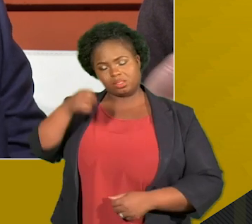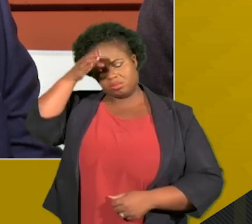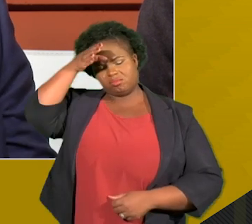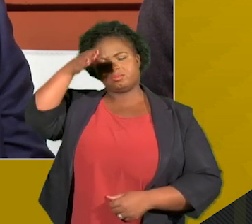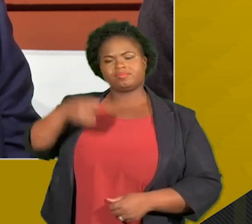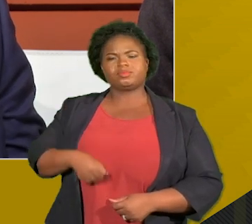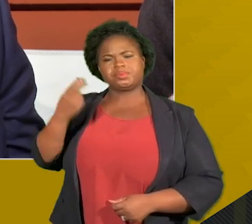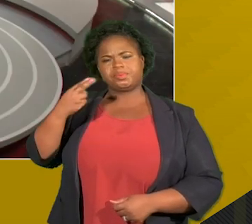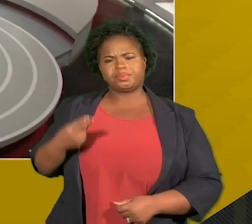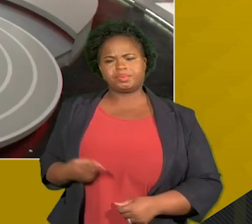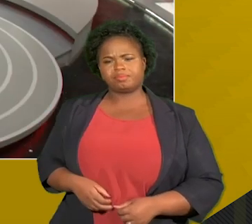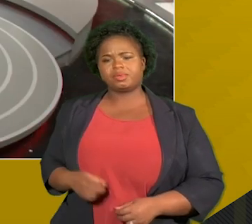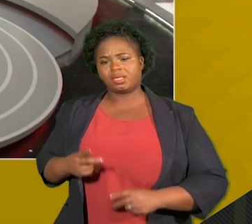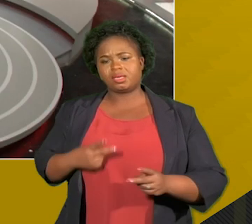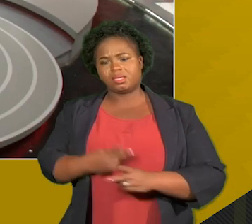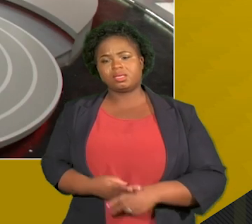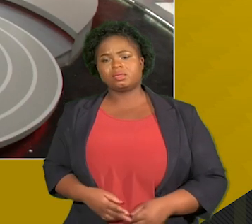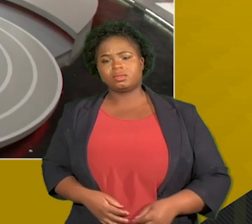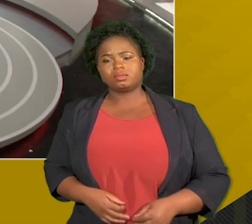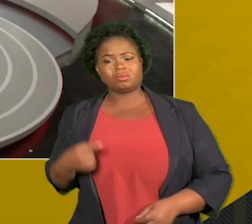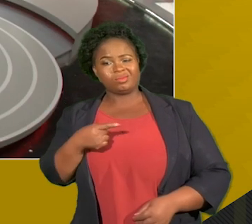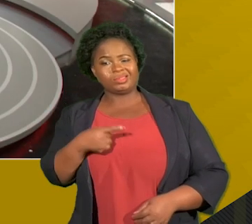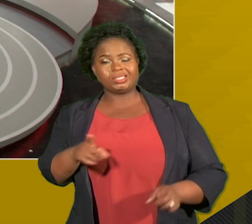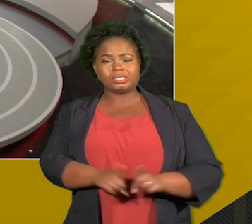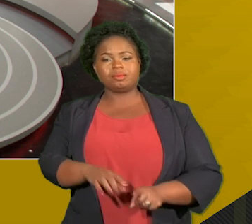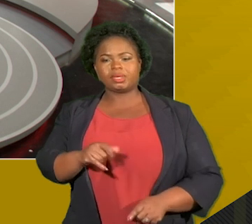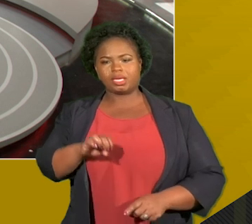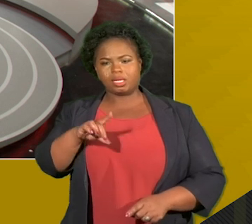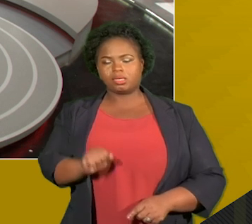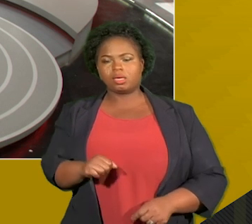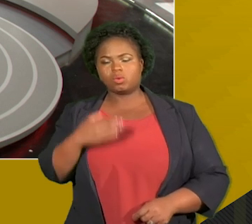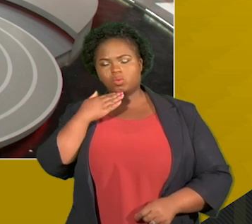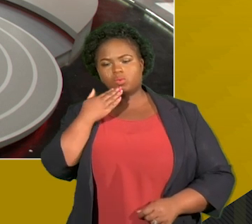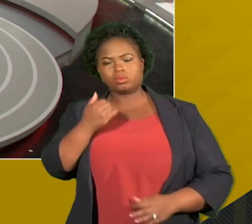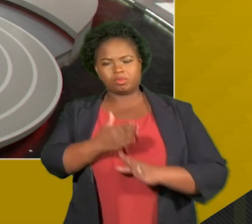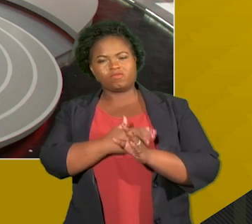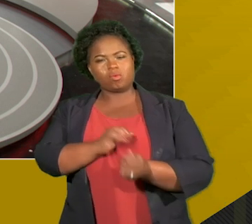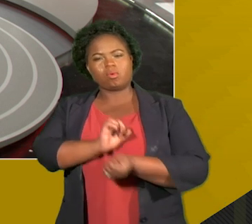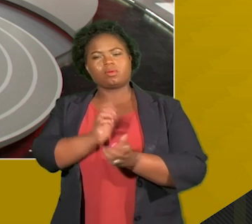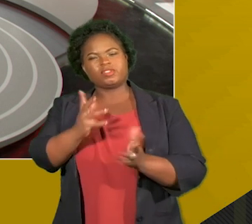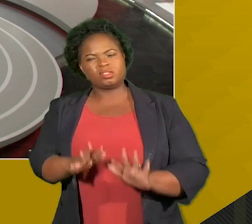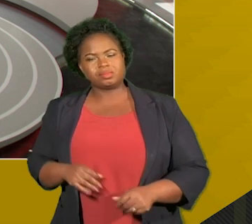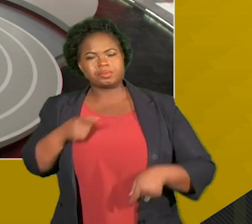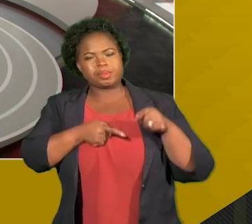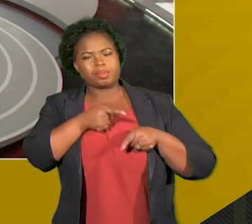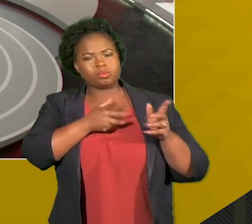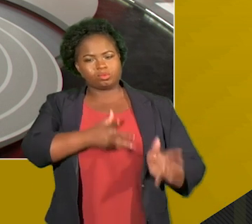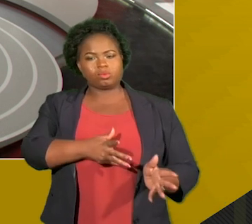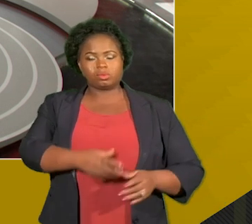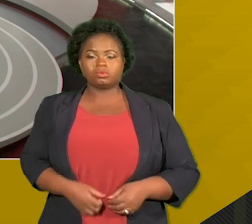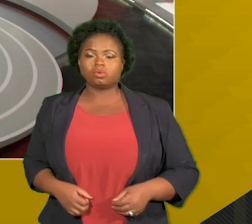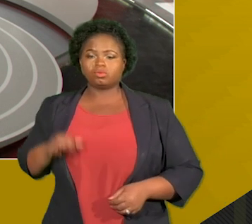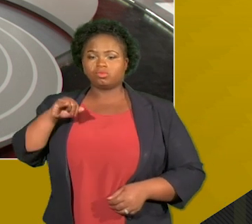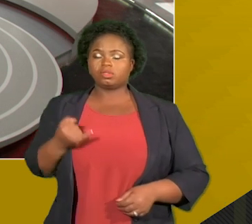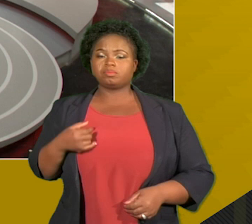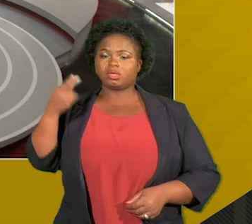when he's been persecuted in the way that Ayanda has been, and that censorship in something like the Johannesburg Art Fair caused a great